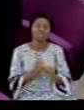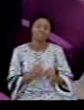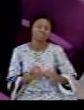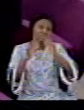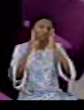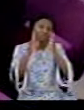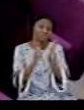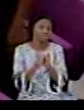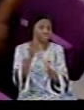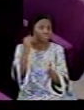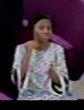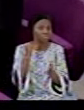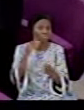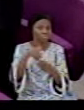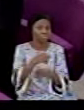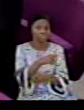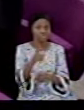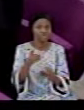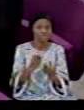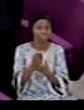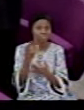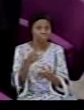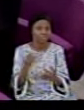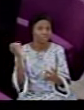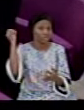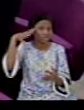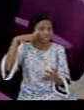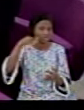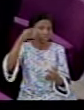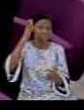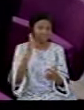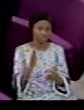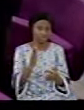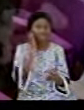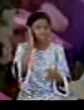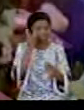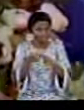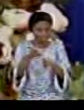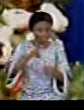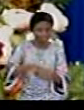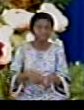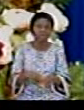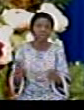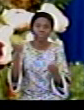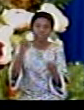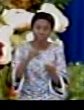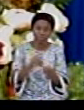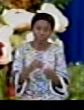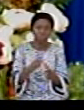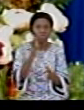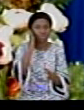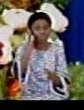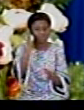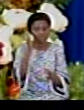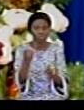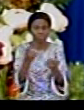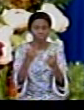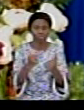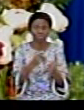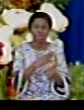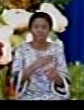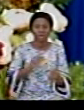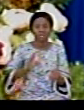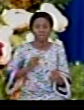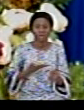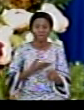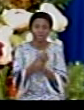more grace will abound in you. More grace will abound in me. The affection will go higher. The love will go higher.